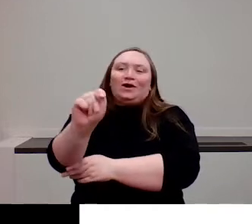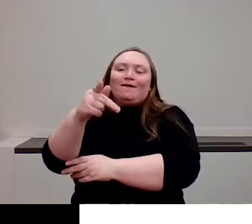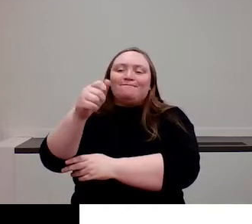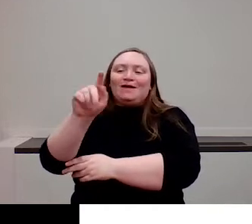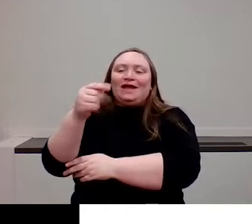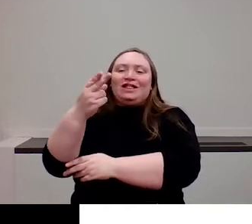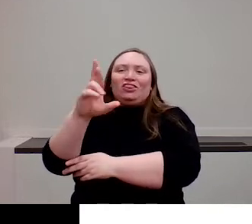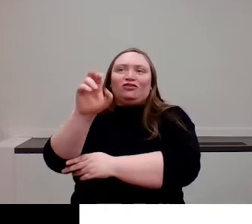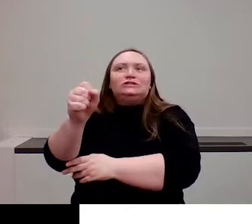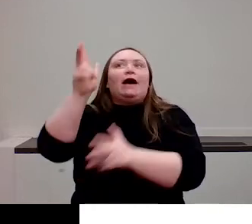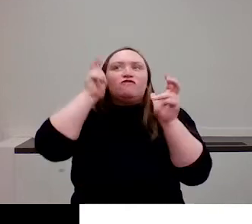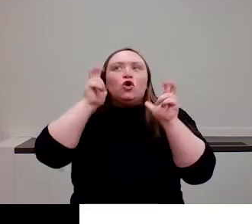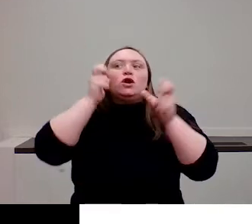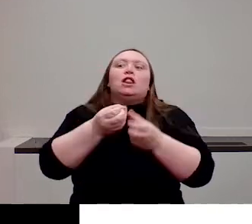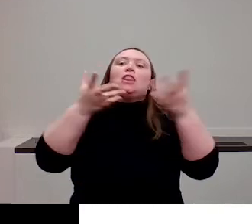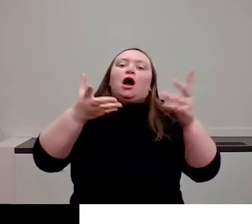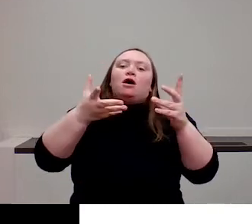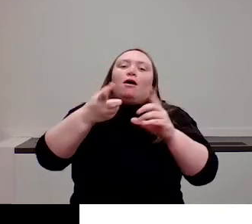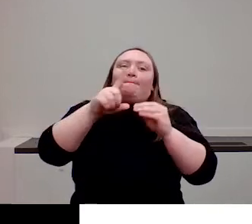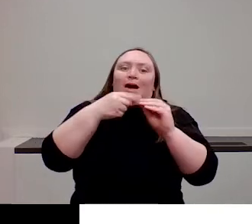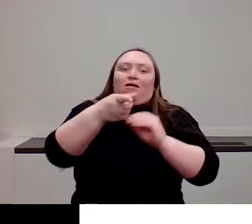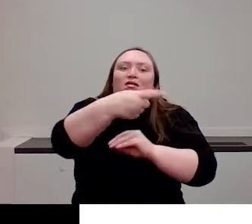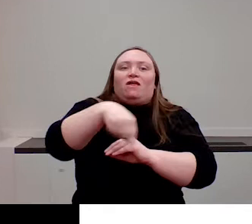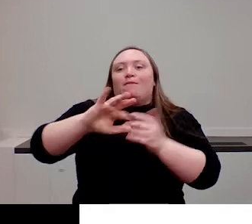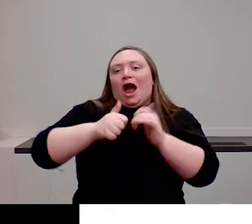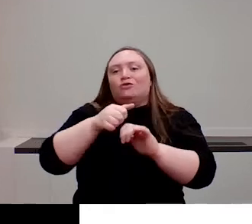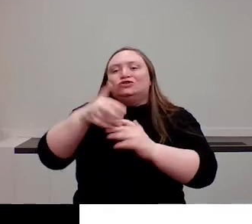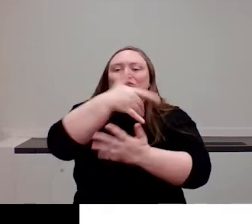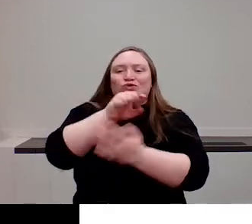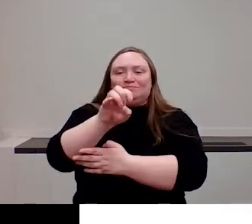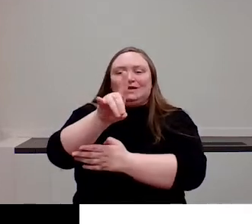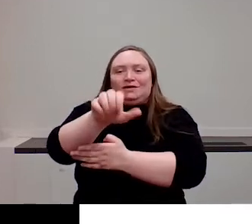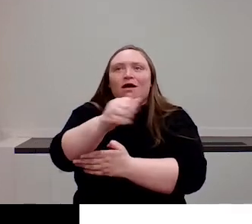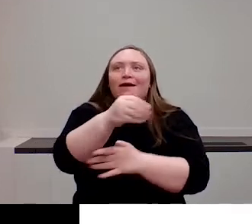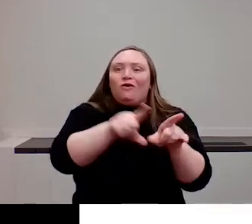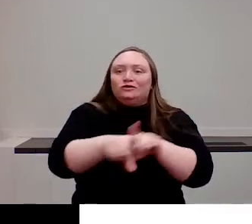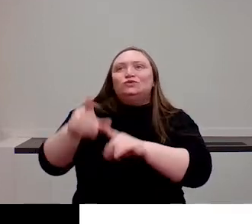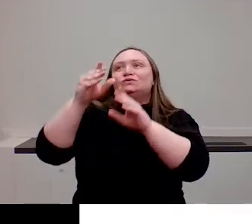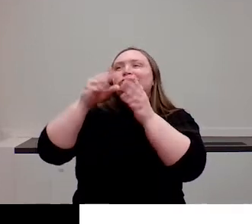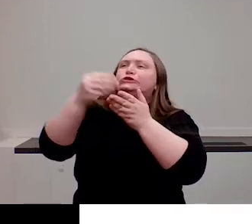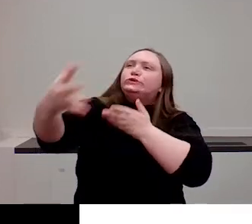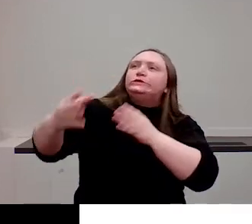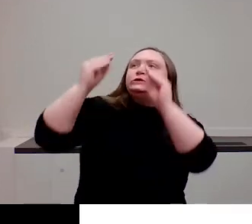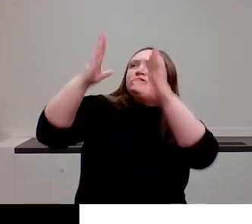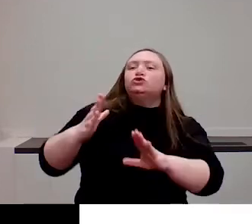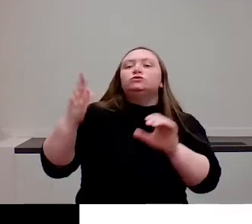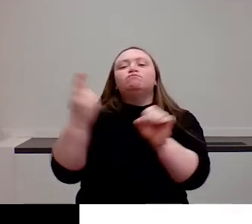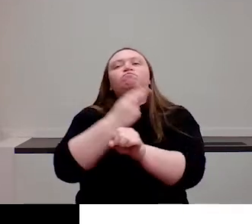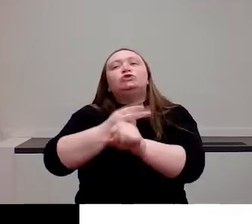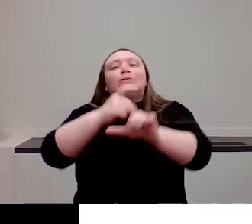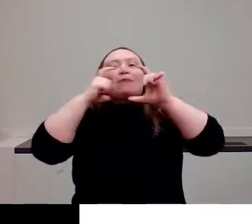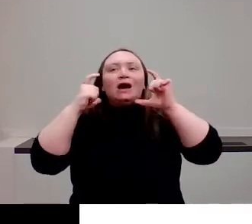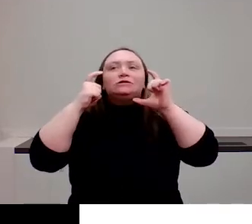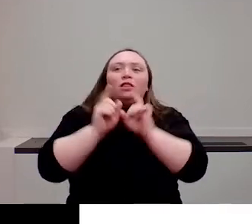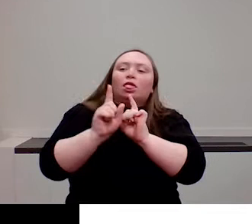so much about them from social media. And also to our teachers and students for, wearing your mask, practicing